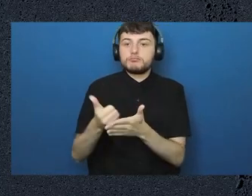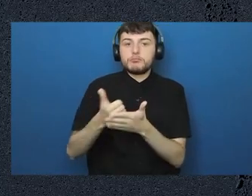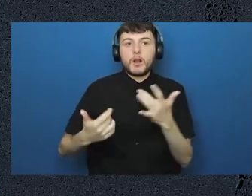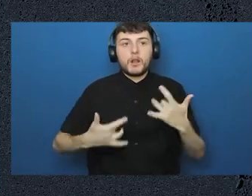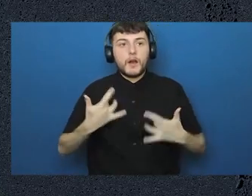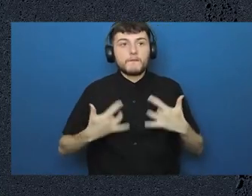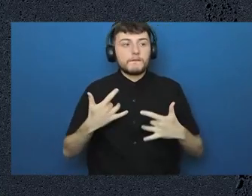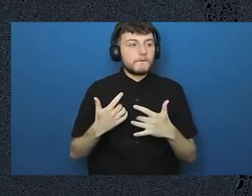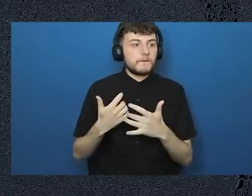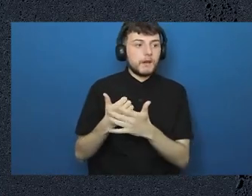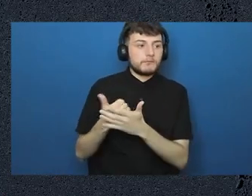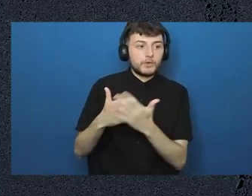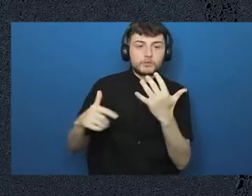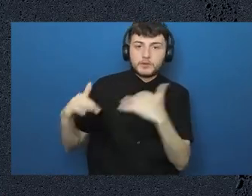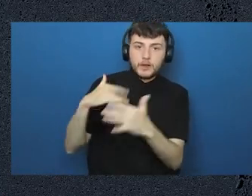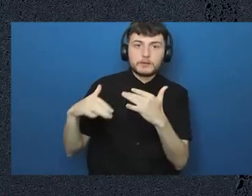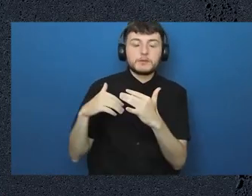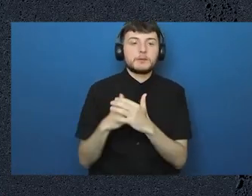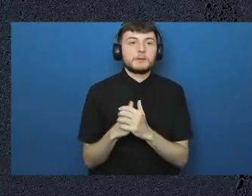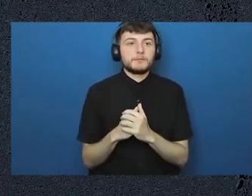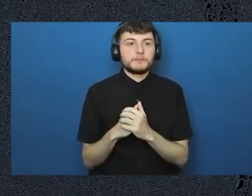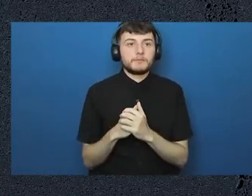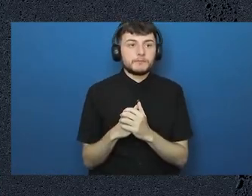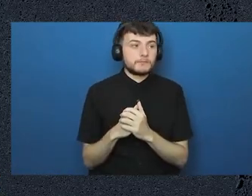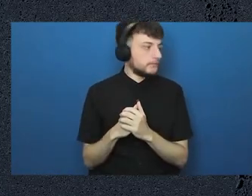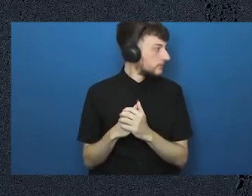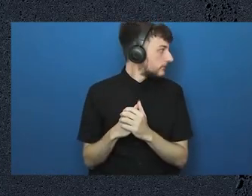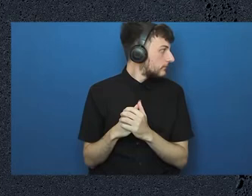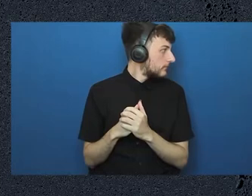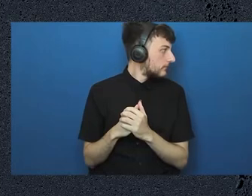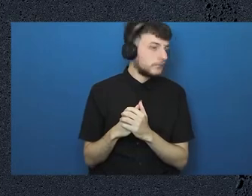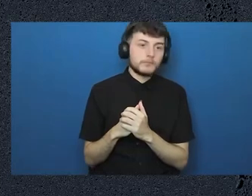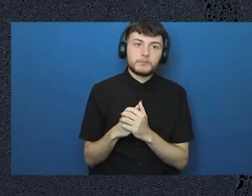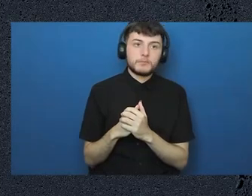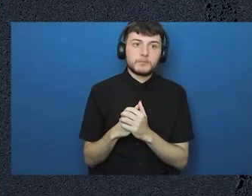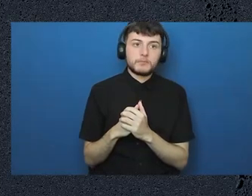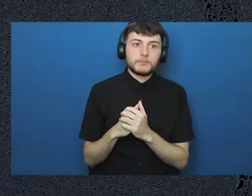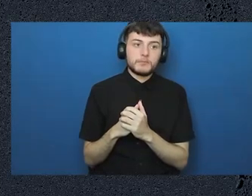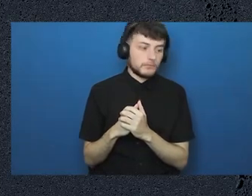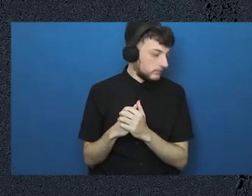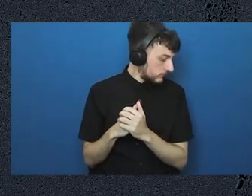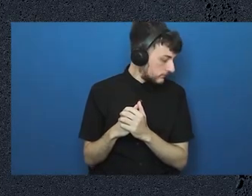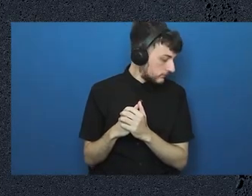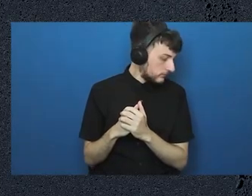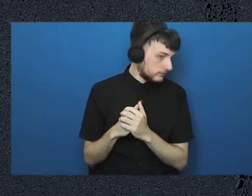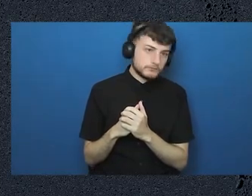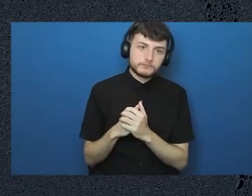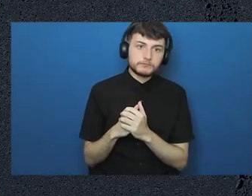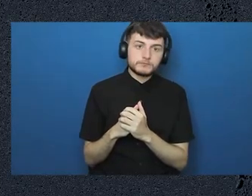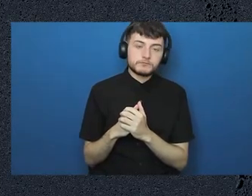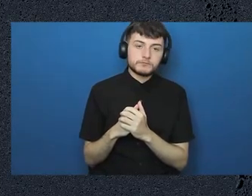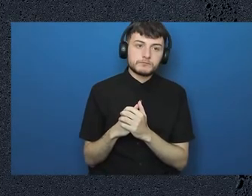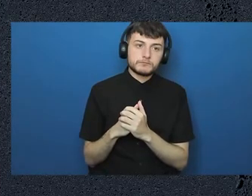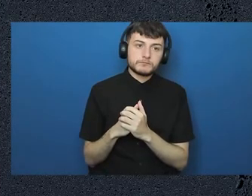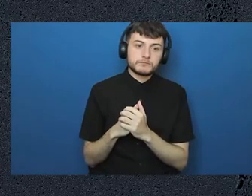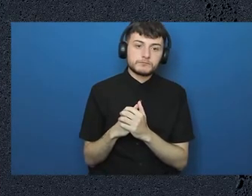And which is the case. World. Changing the world. And so coming back to what you were saying earlier. Yeah. I mean, my experience was that a lot of